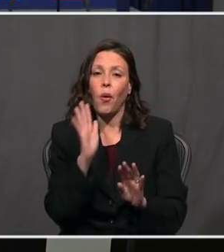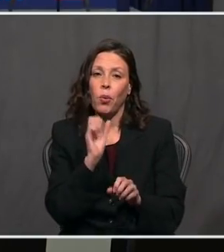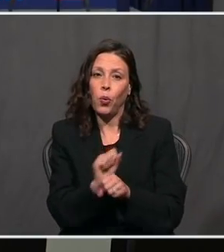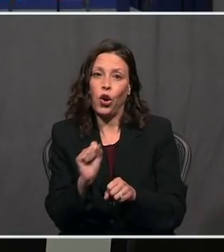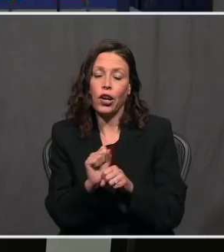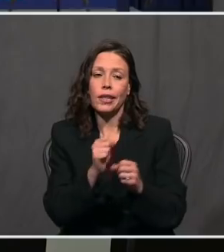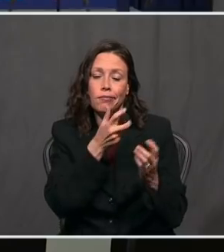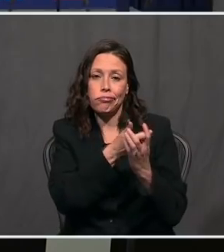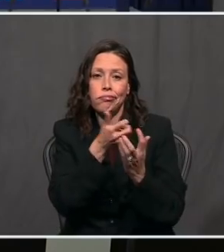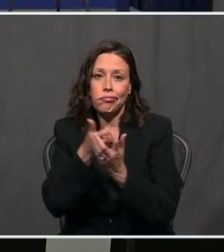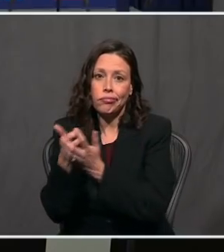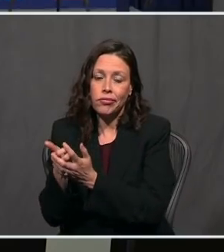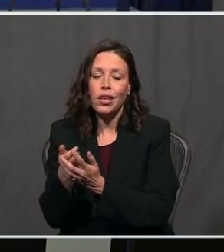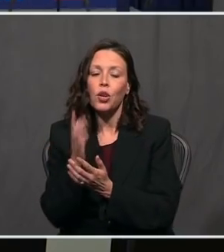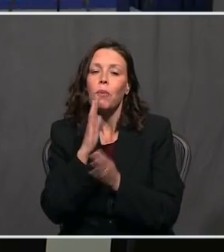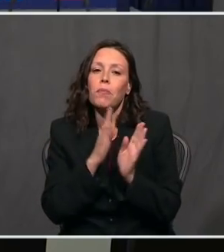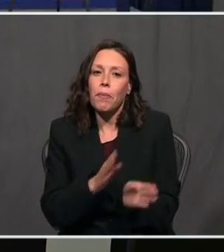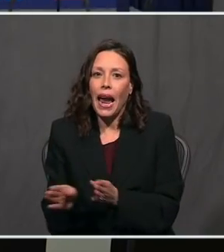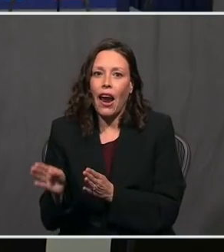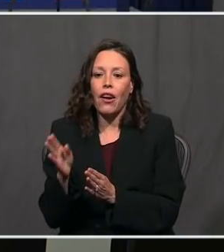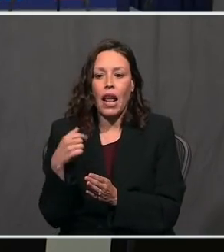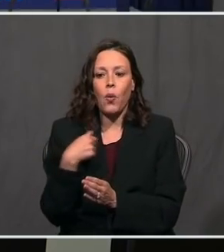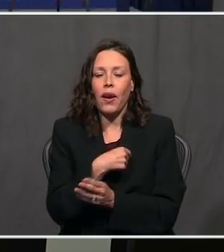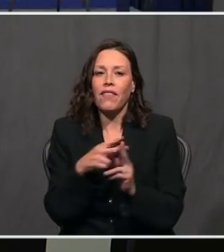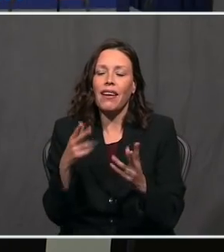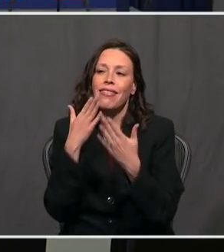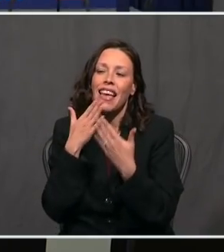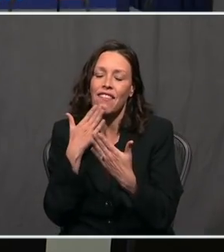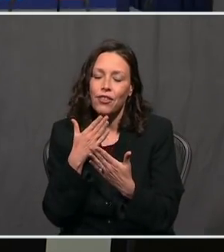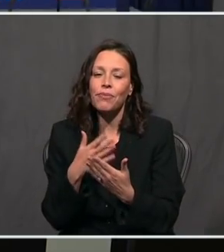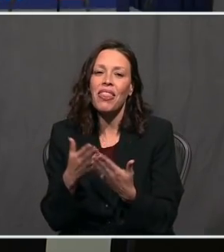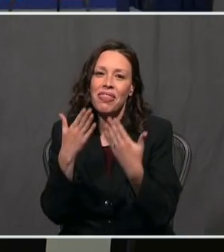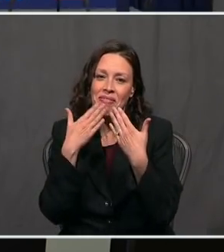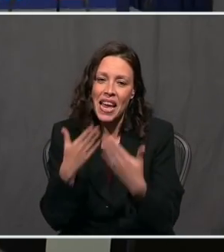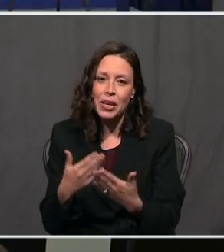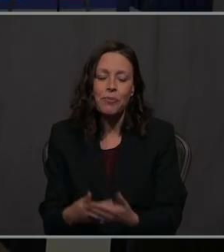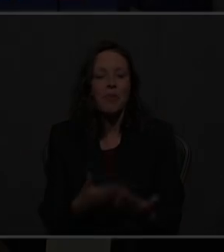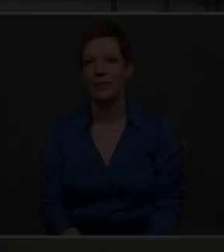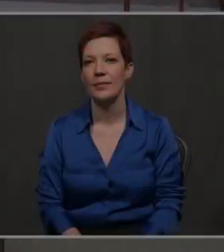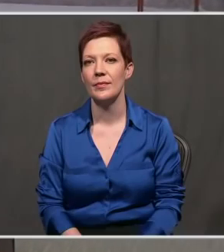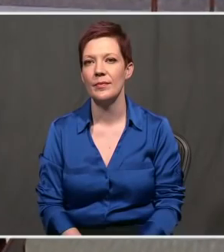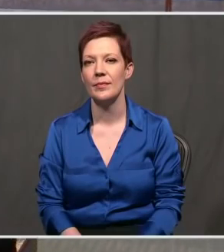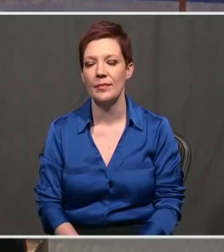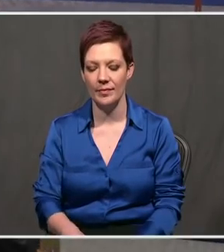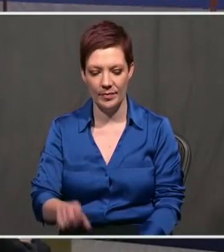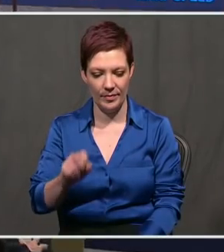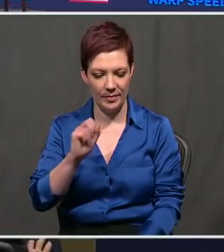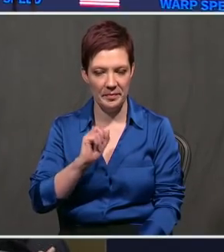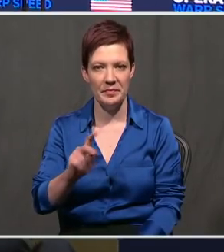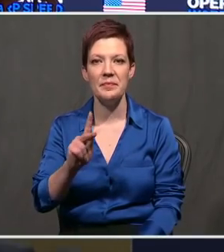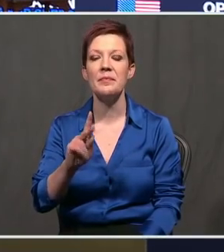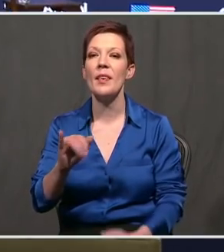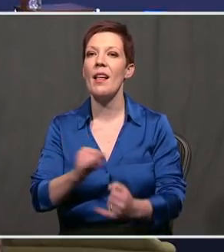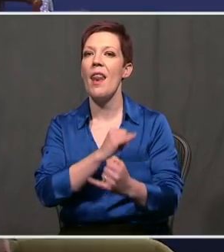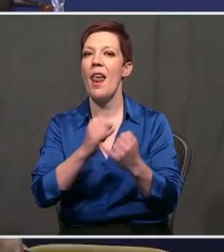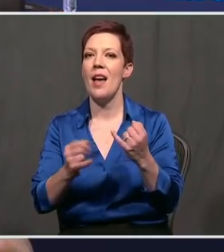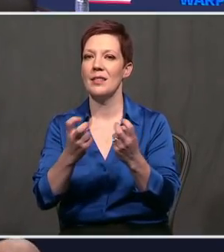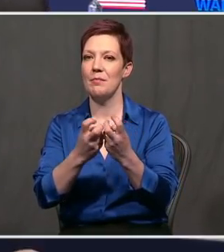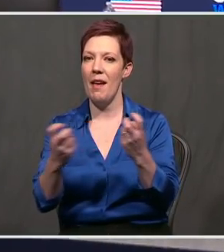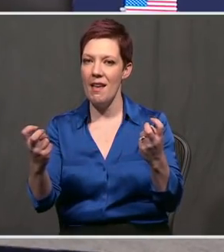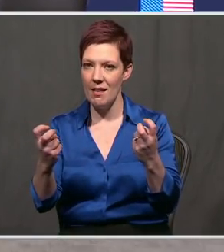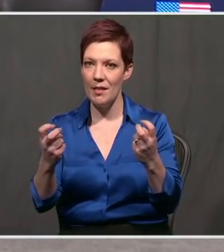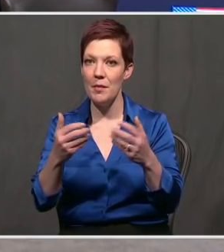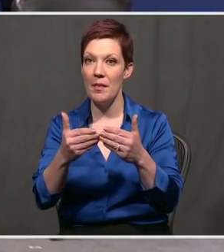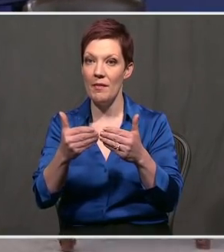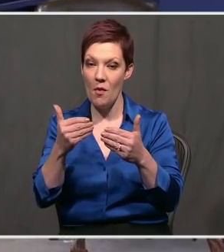both incredibly well prepared, and the country and all of us are very grateful. So thank you. Thank you. Okay, okay. Our last panel before the